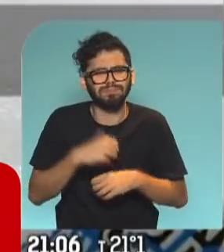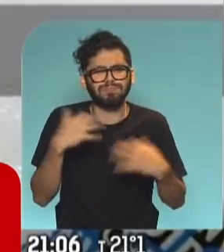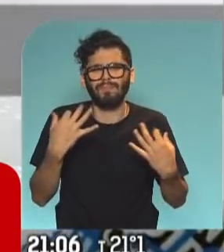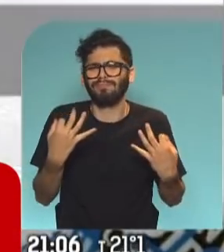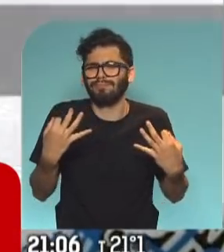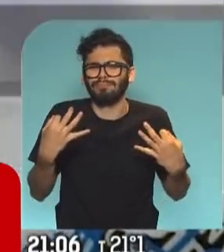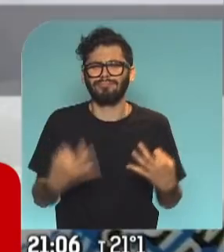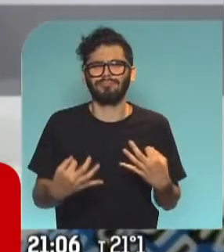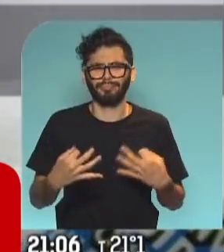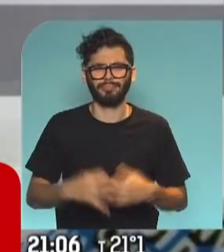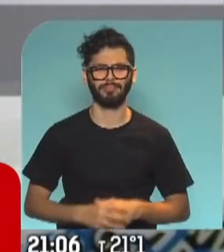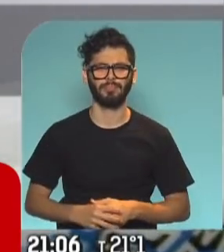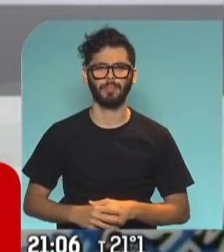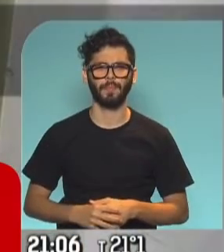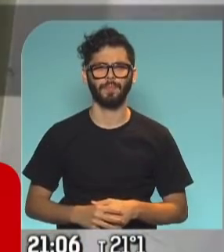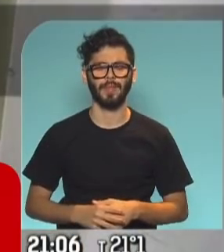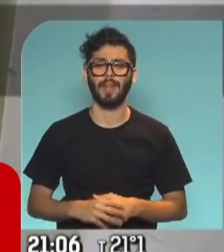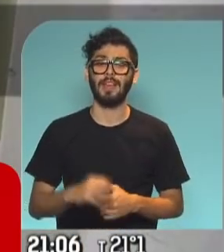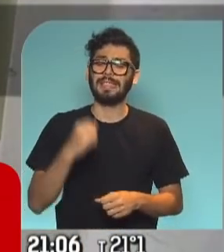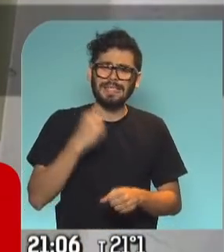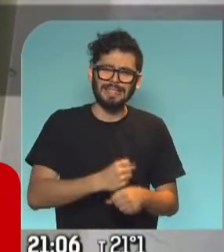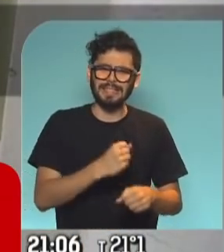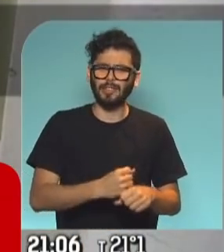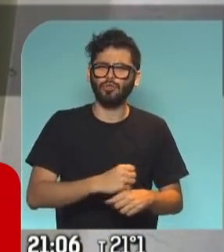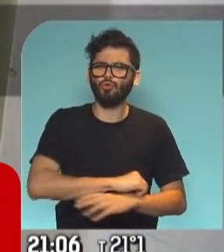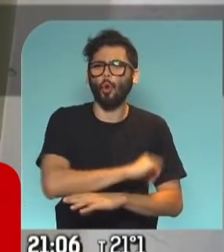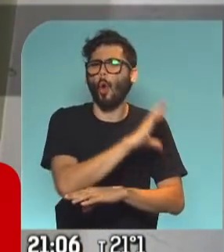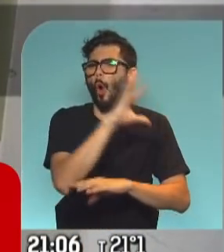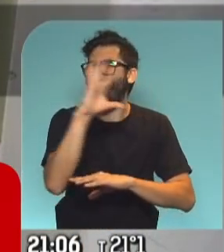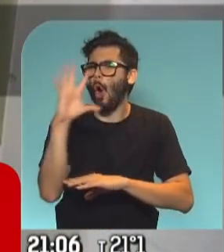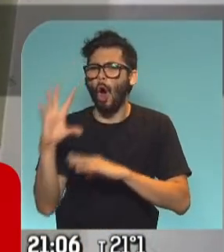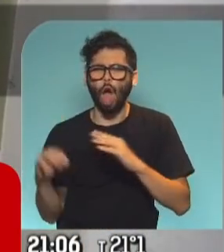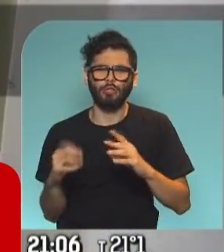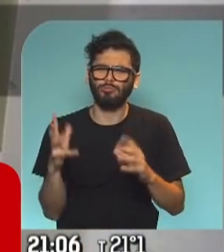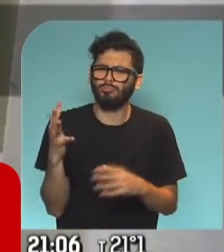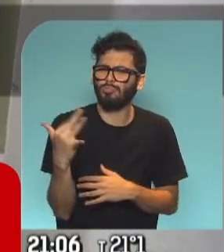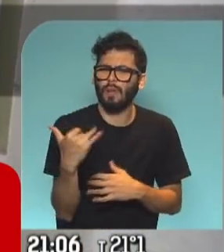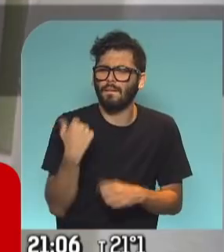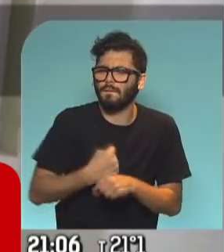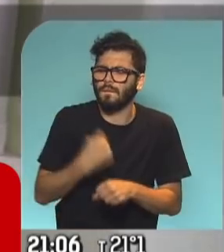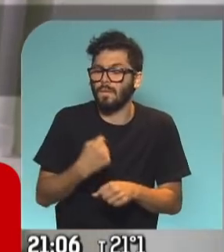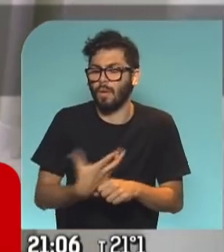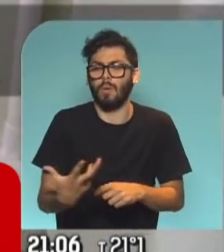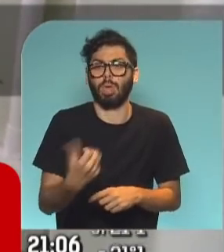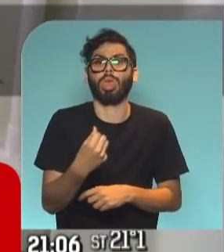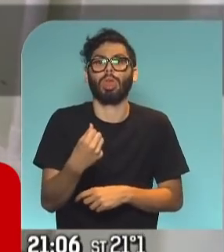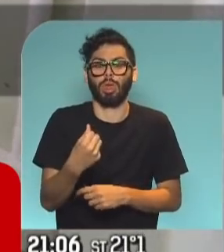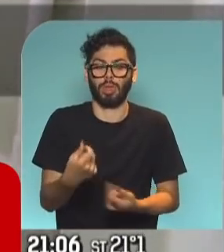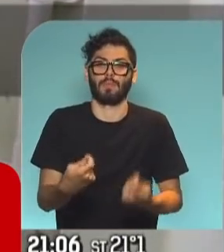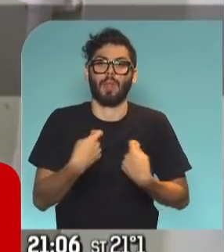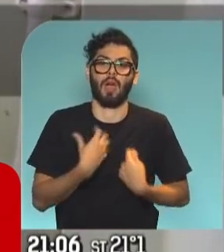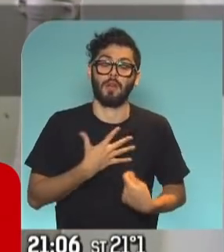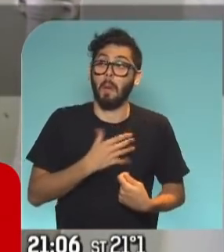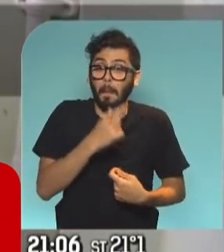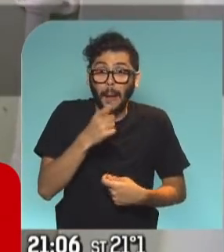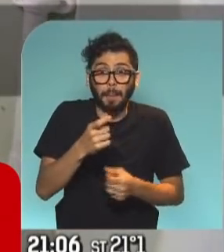at the top have been working day and night to get it ready for us, and I think they have produced it at a very, very